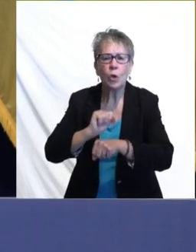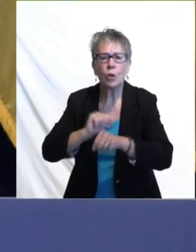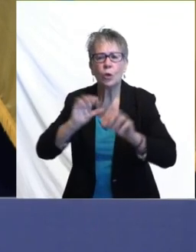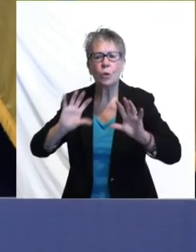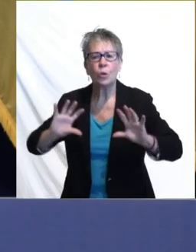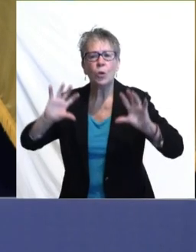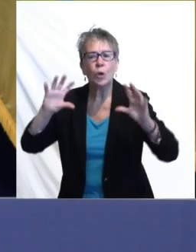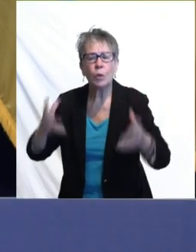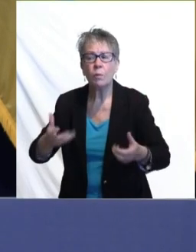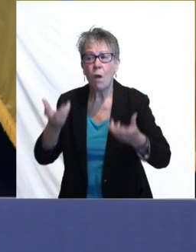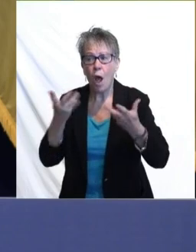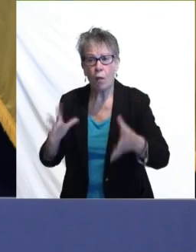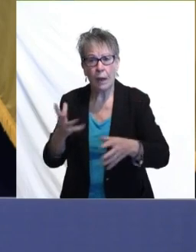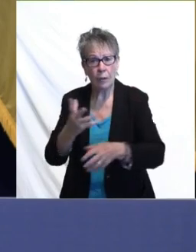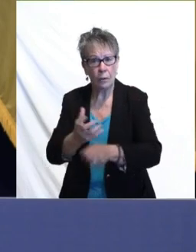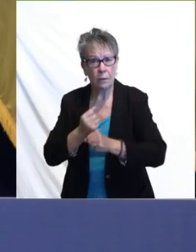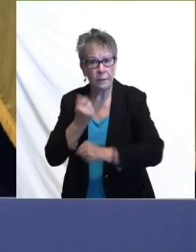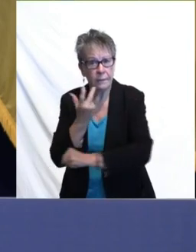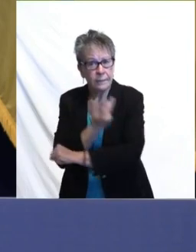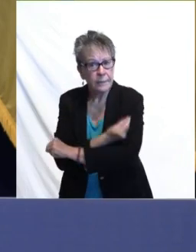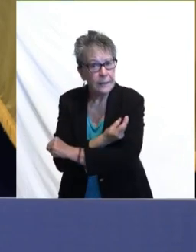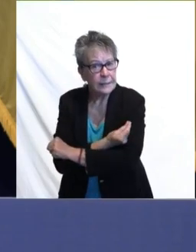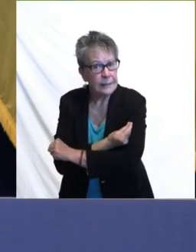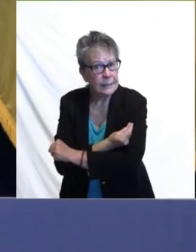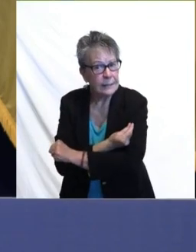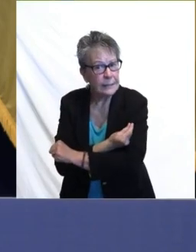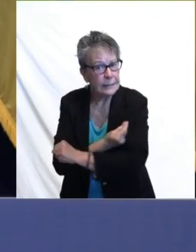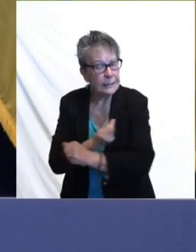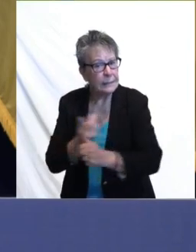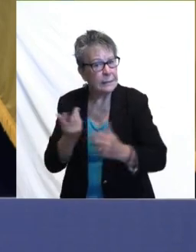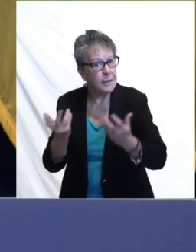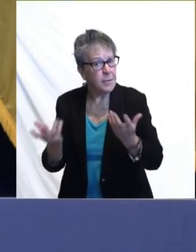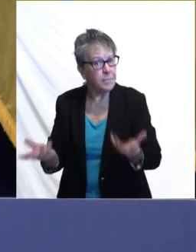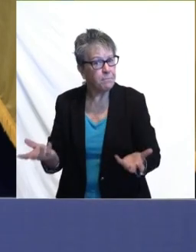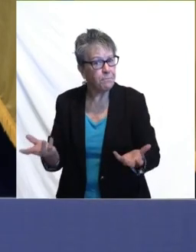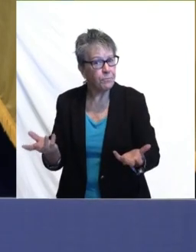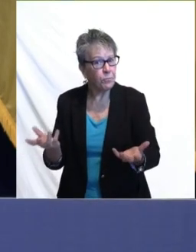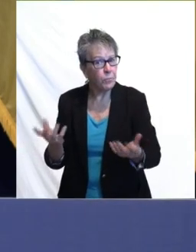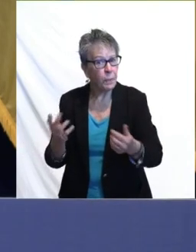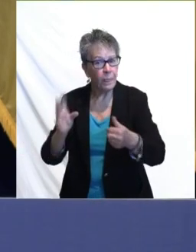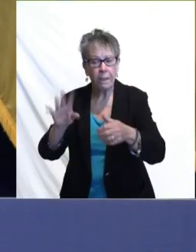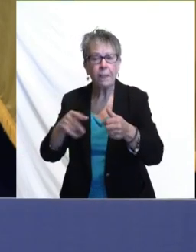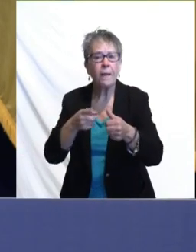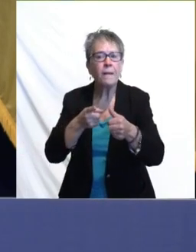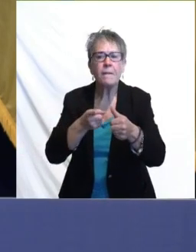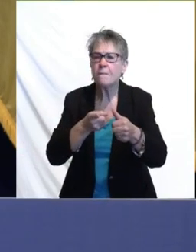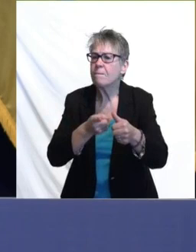I don't want to, on the first one, Sam, we've been adherent